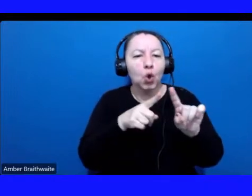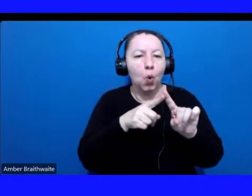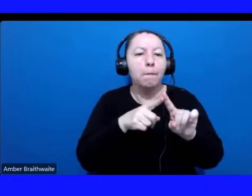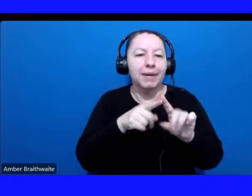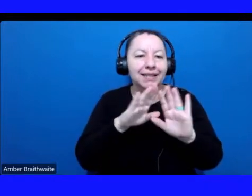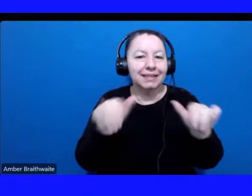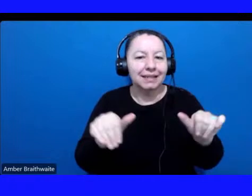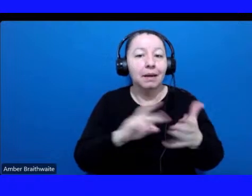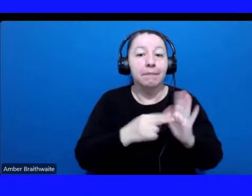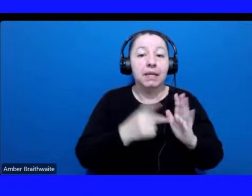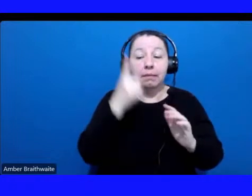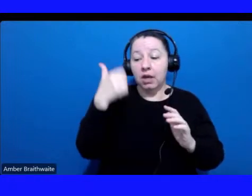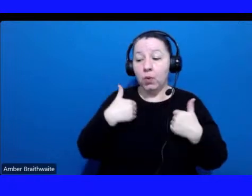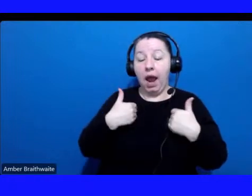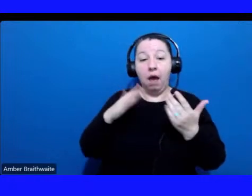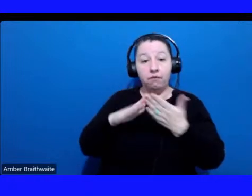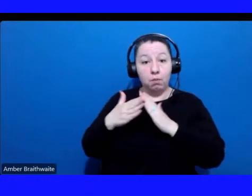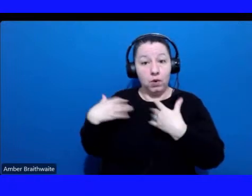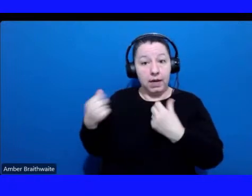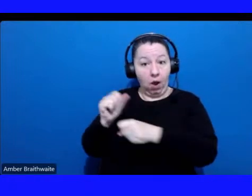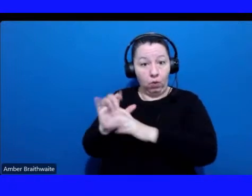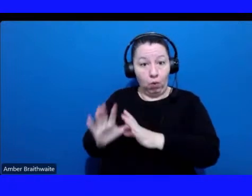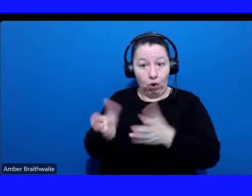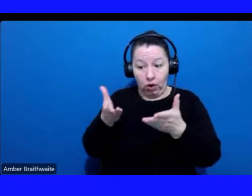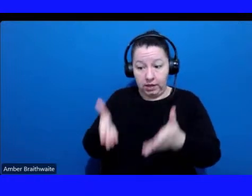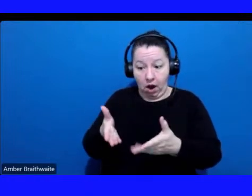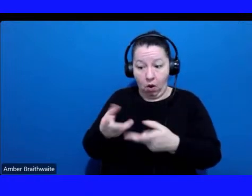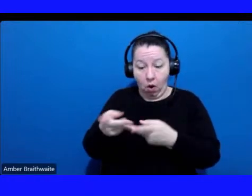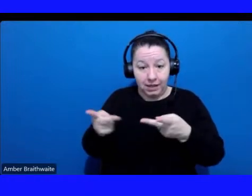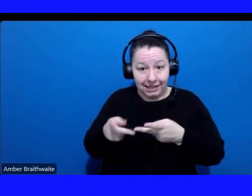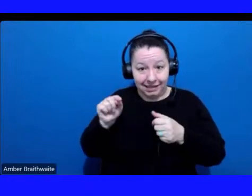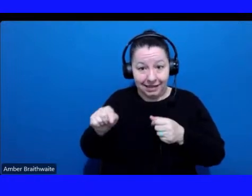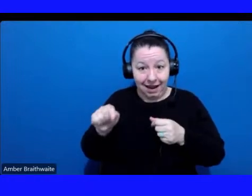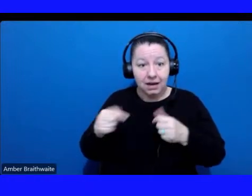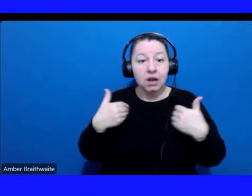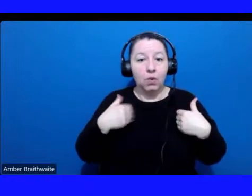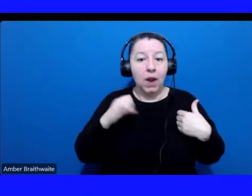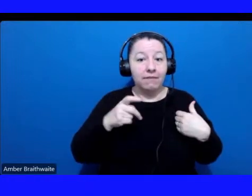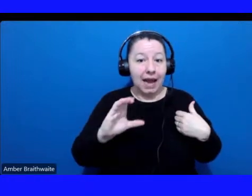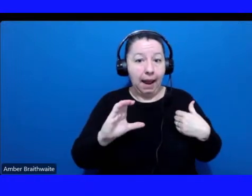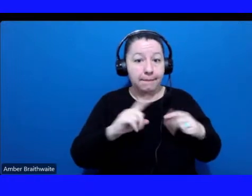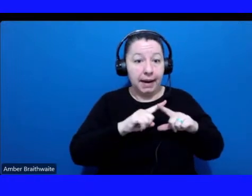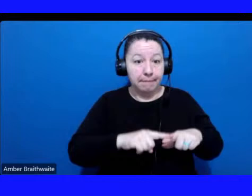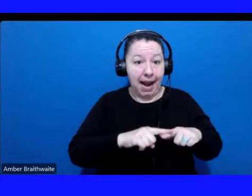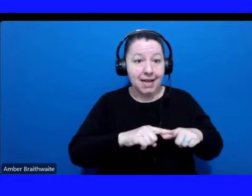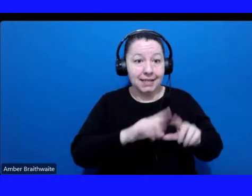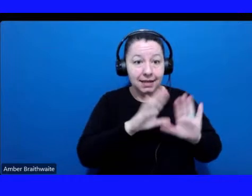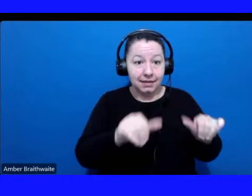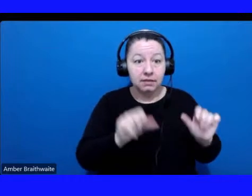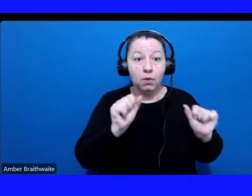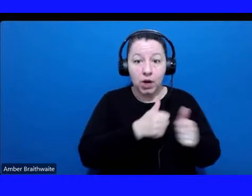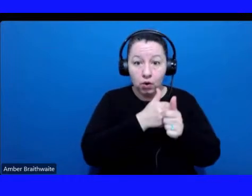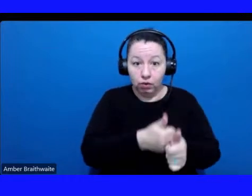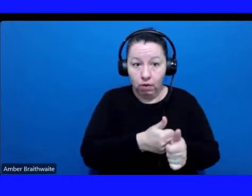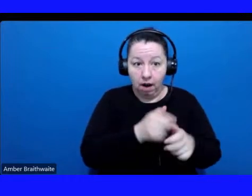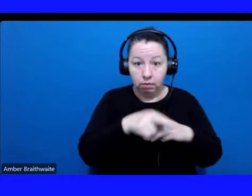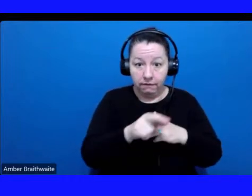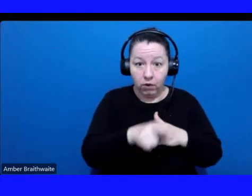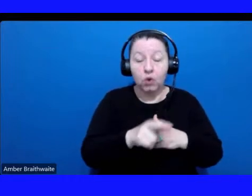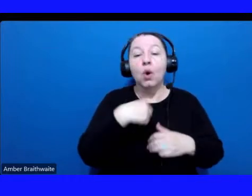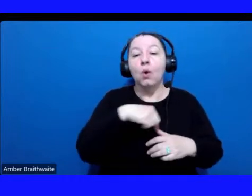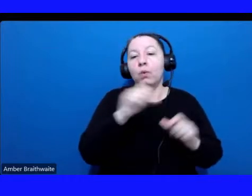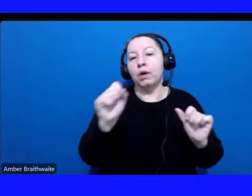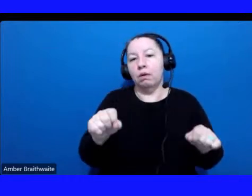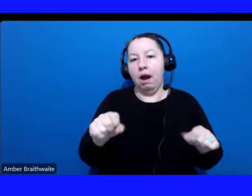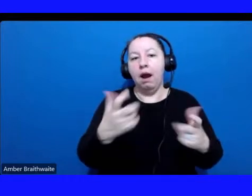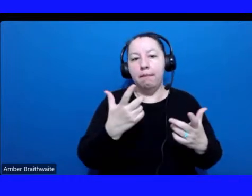from reactive to proactive. Can I just stress something here? Absolutely. So, as a child and adolescent psychiatrist who ran